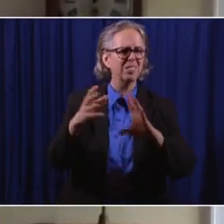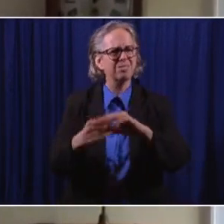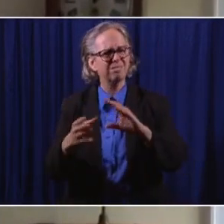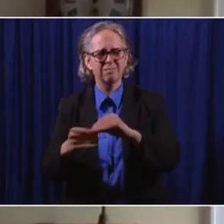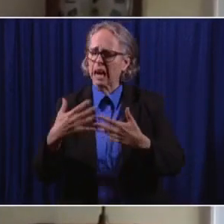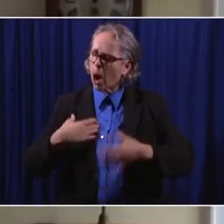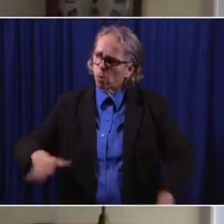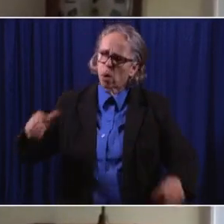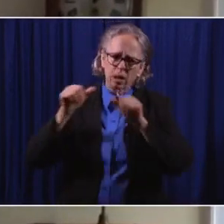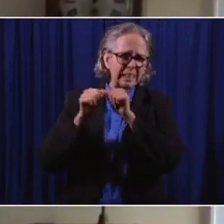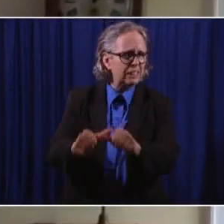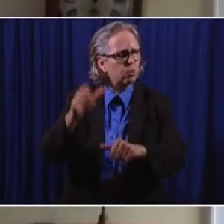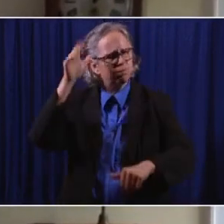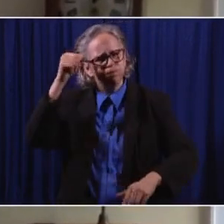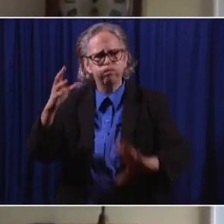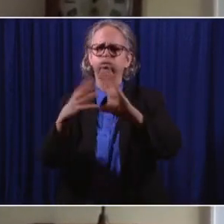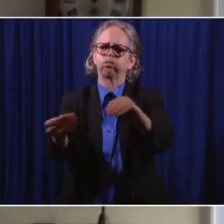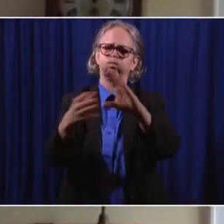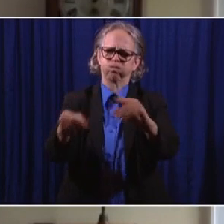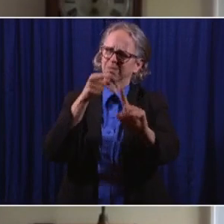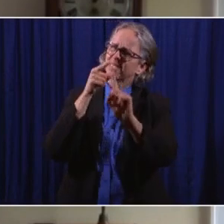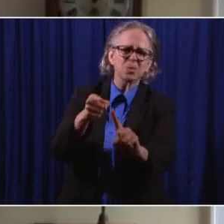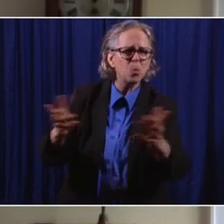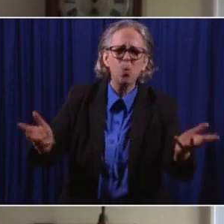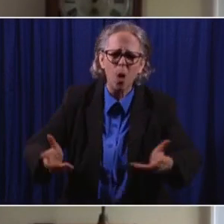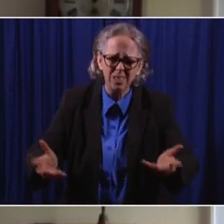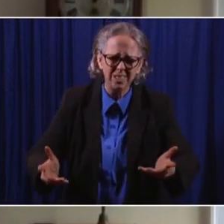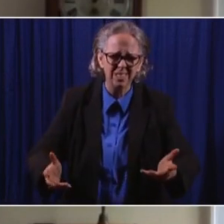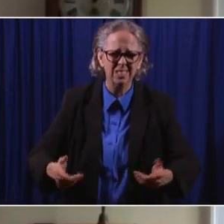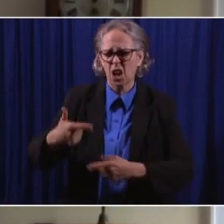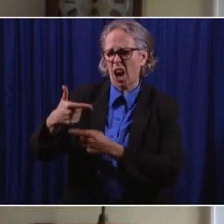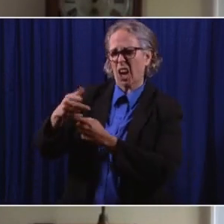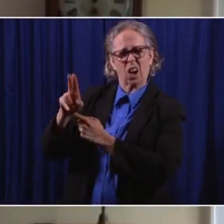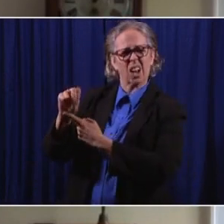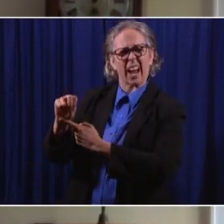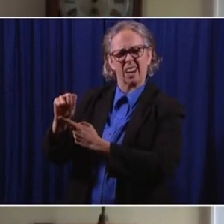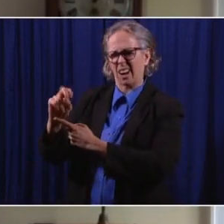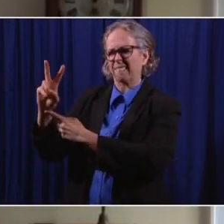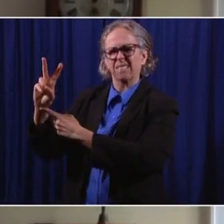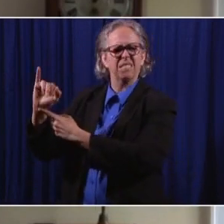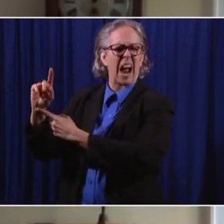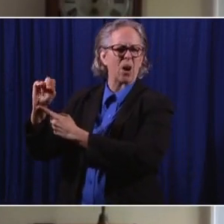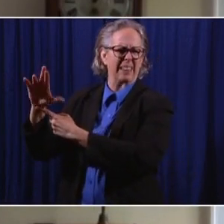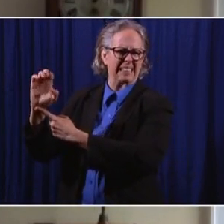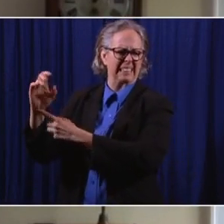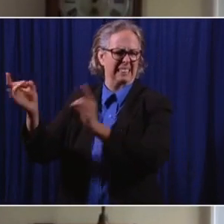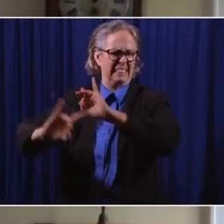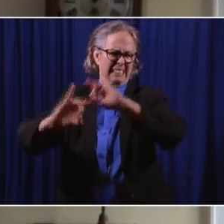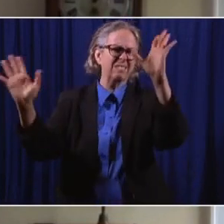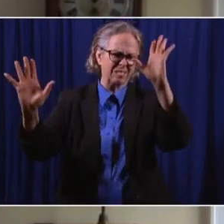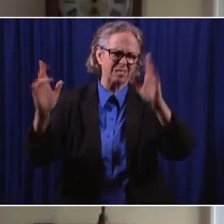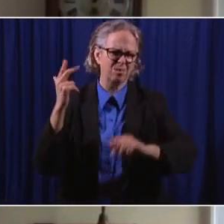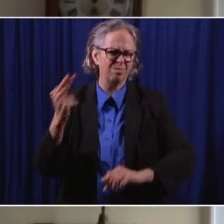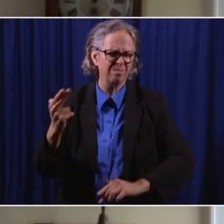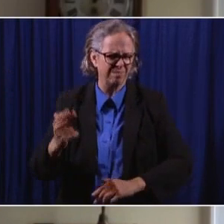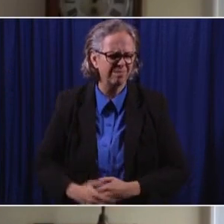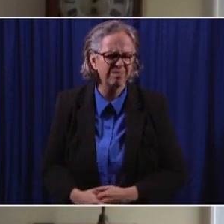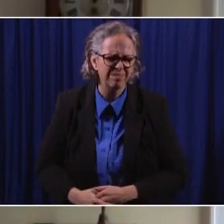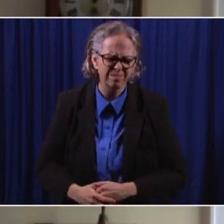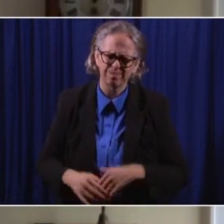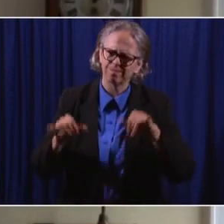to do it. And that is the tragedy of gun violence, where we have